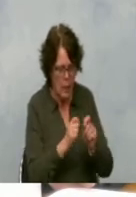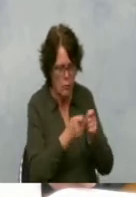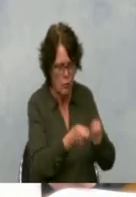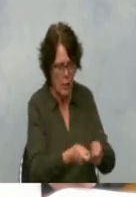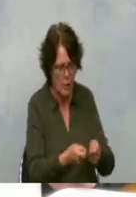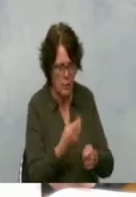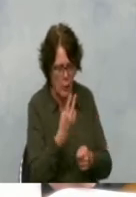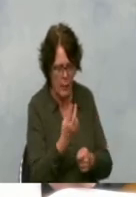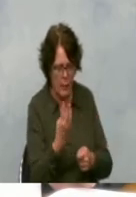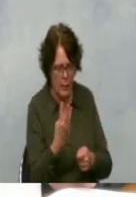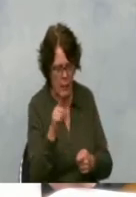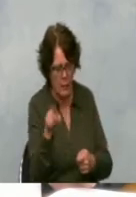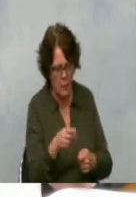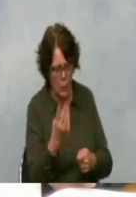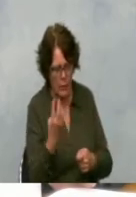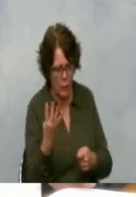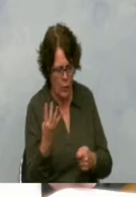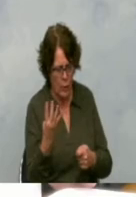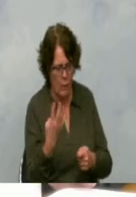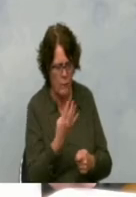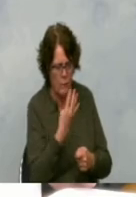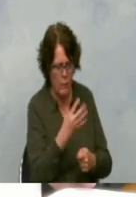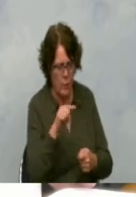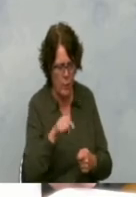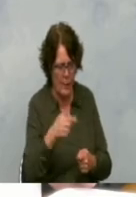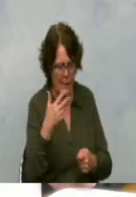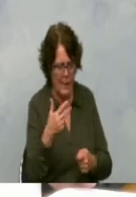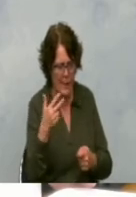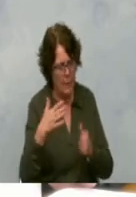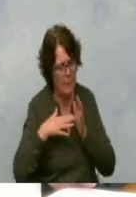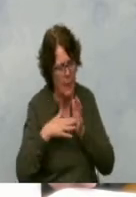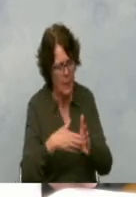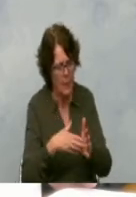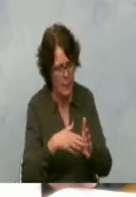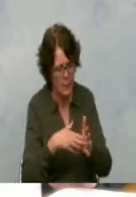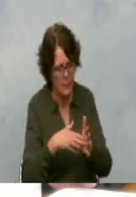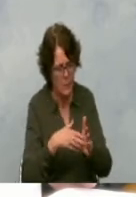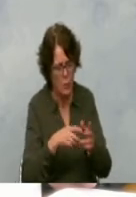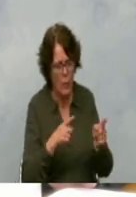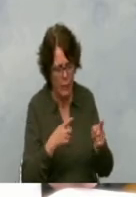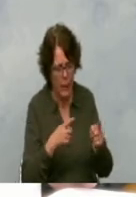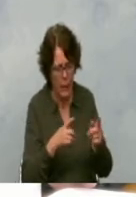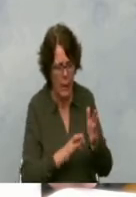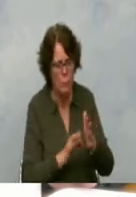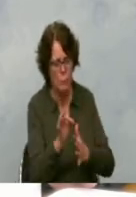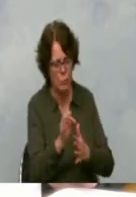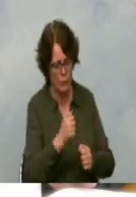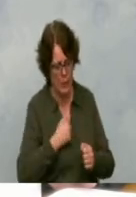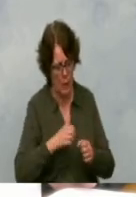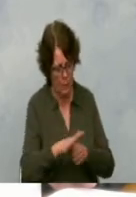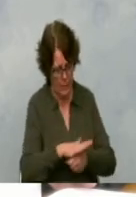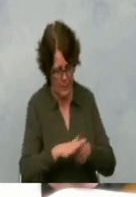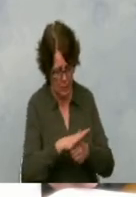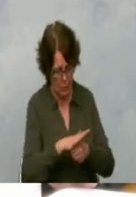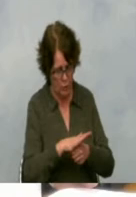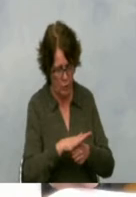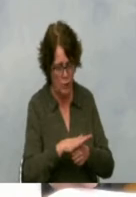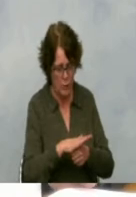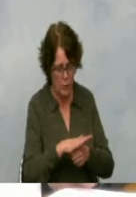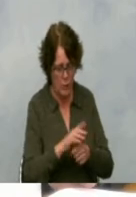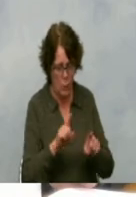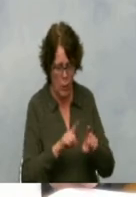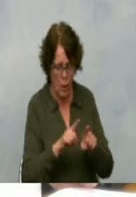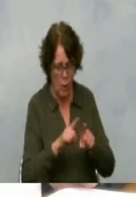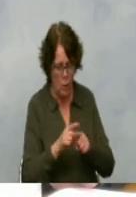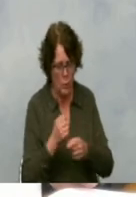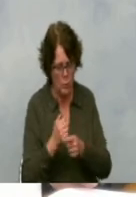2023-24 of £4.88 million. Right? So that improves our position. We've also banked